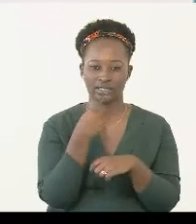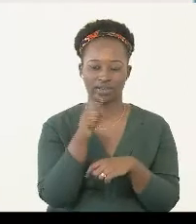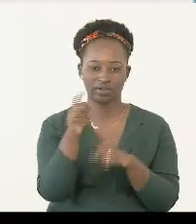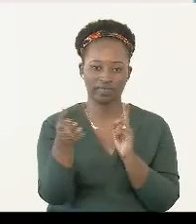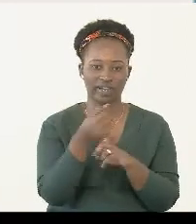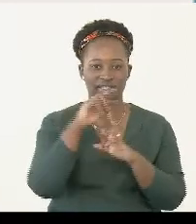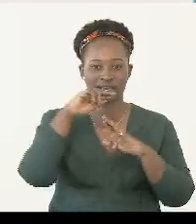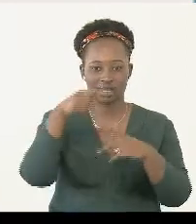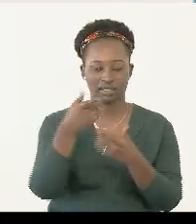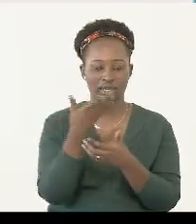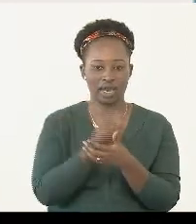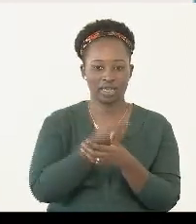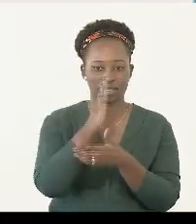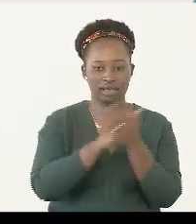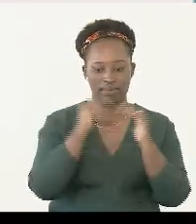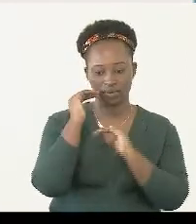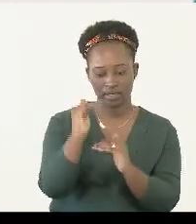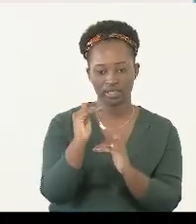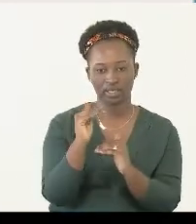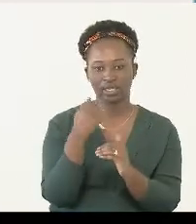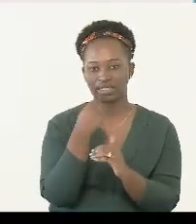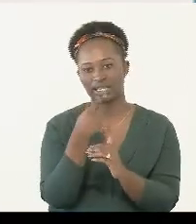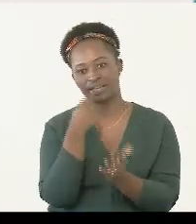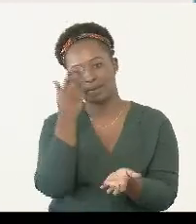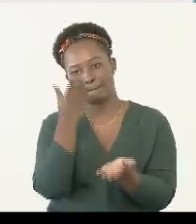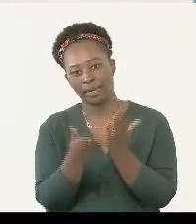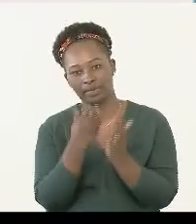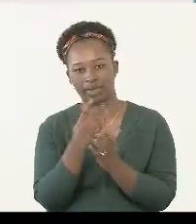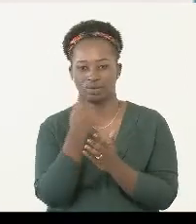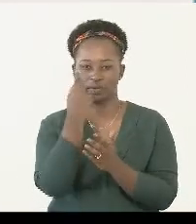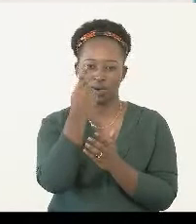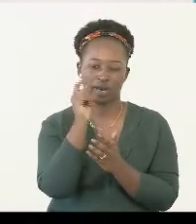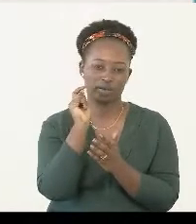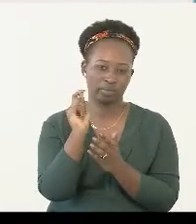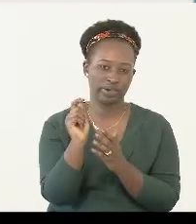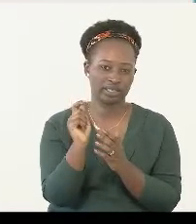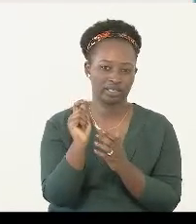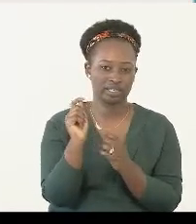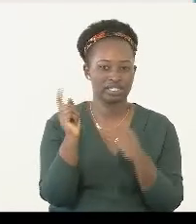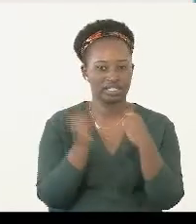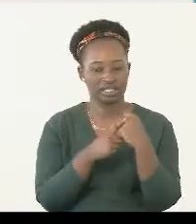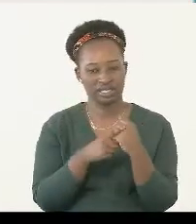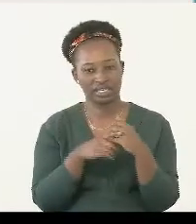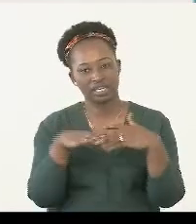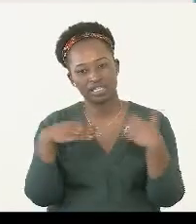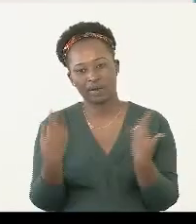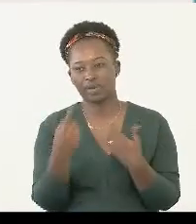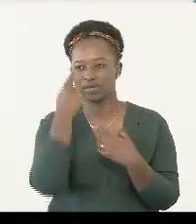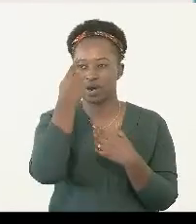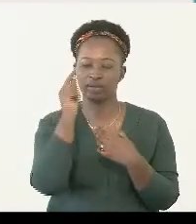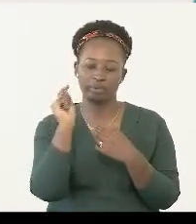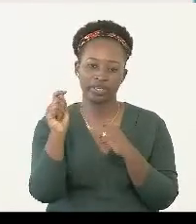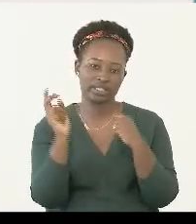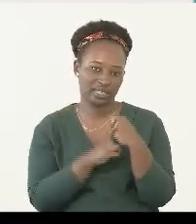find that the answers have some bit of ranges. One can say, I think it's around 1.71. Another say 1.72.